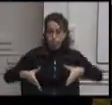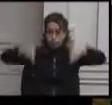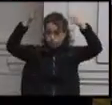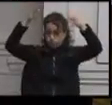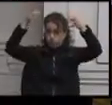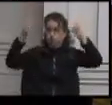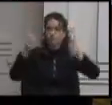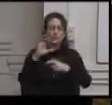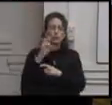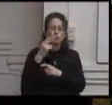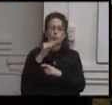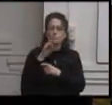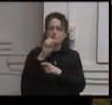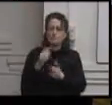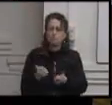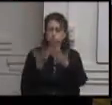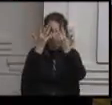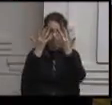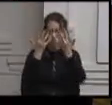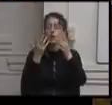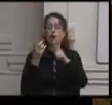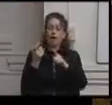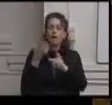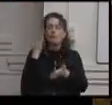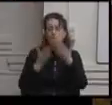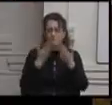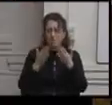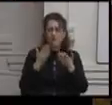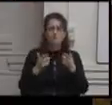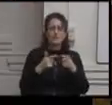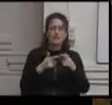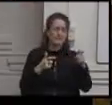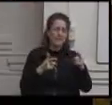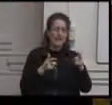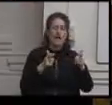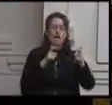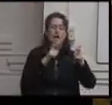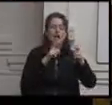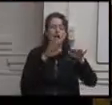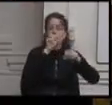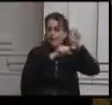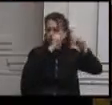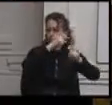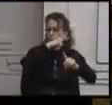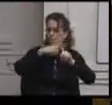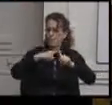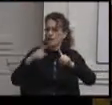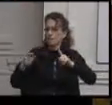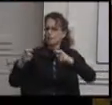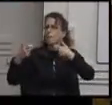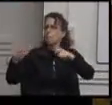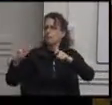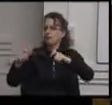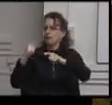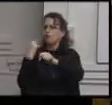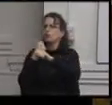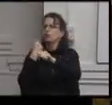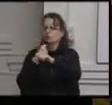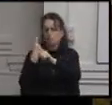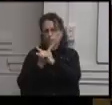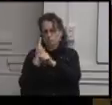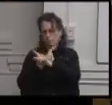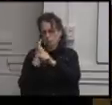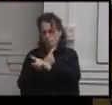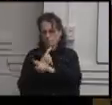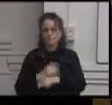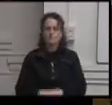If we get a reported fire of any type inside of a building, the response is,